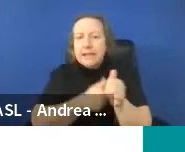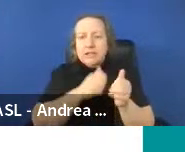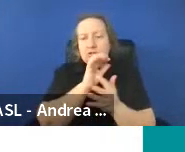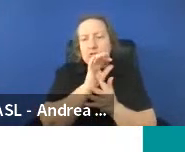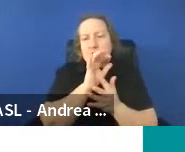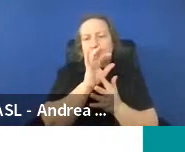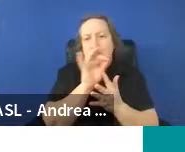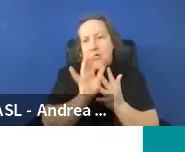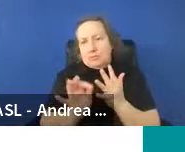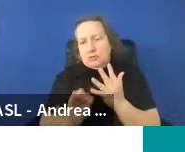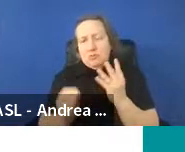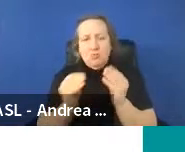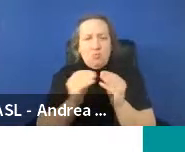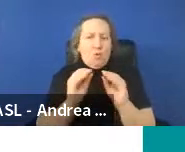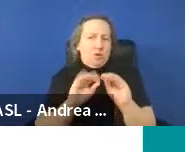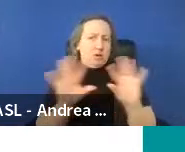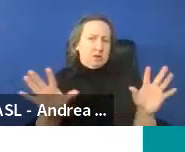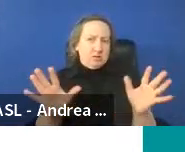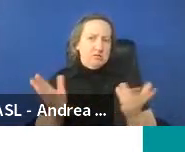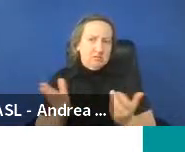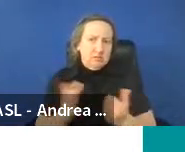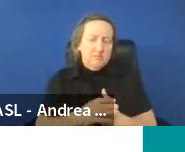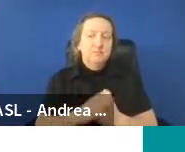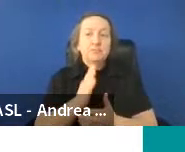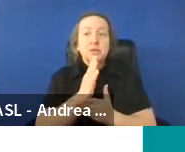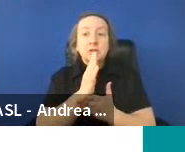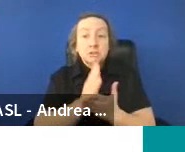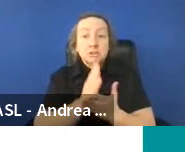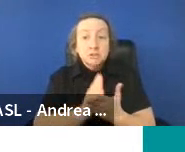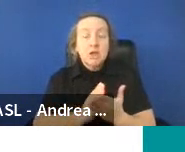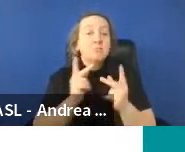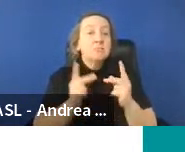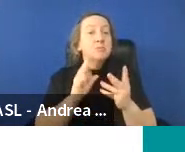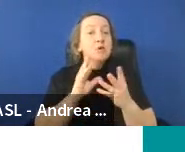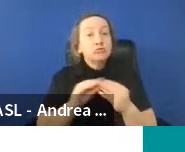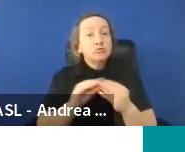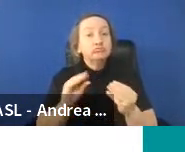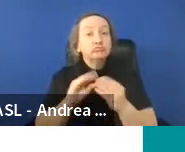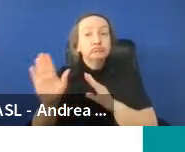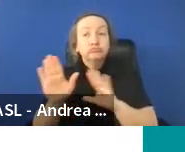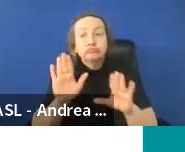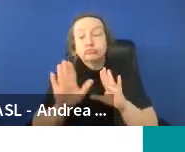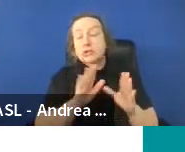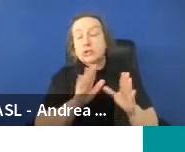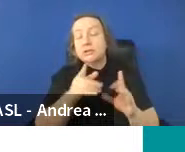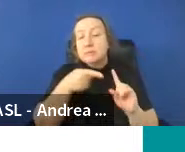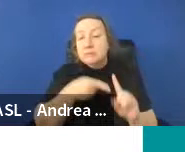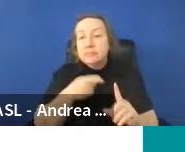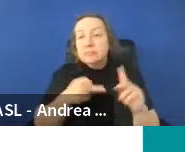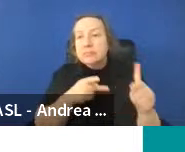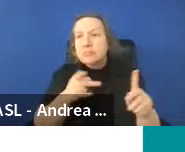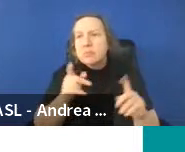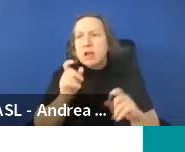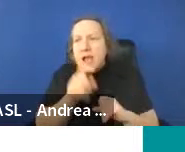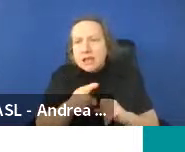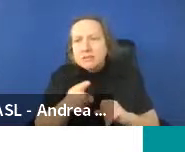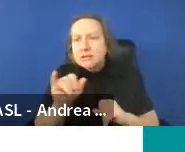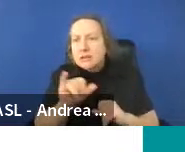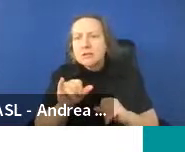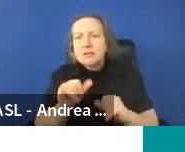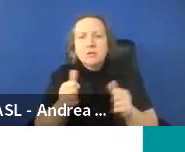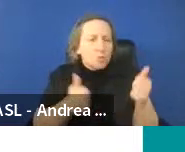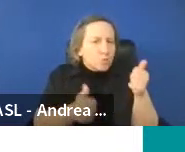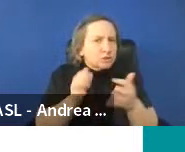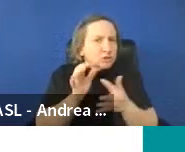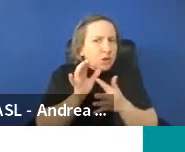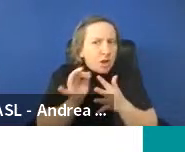And in some of the anecdotal instances, it was specifically people asking questions like, which option